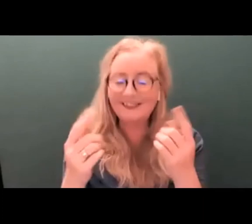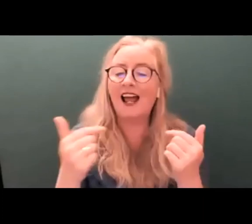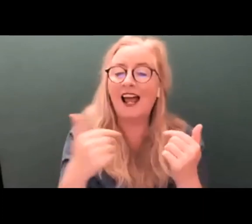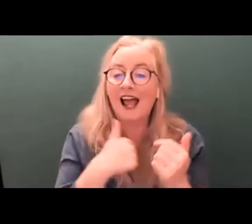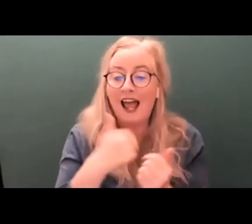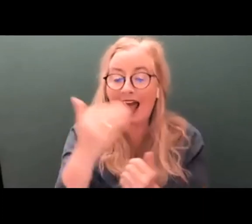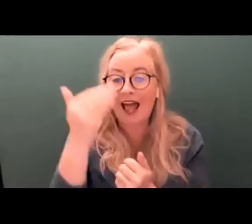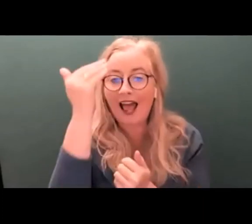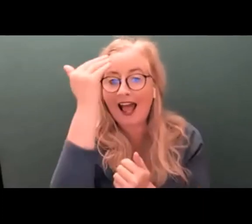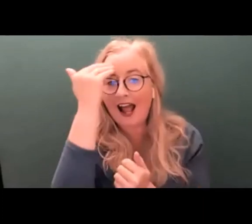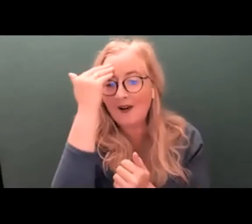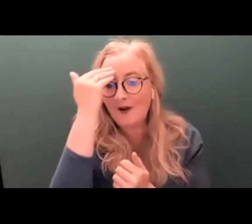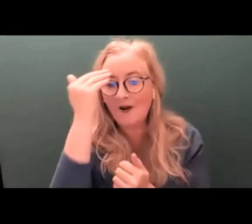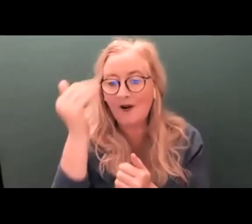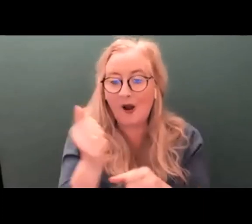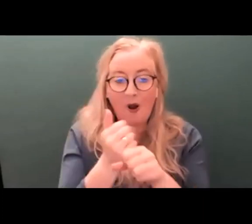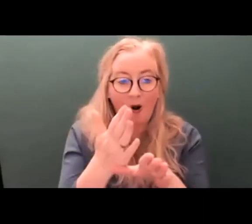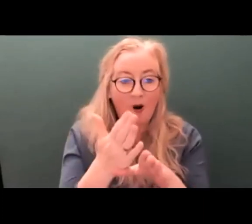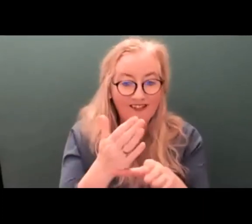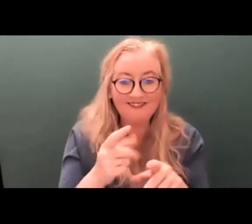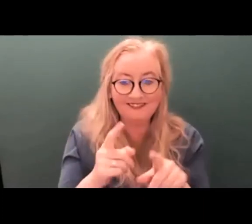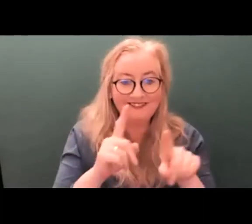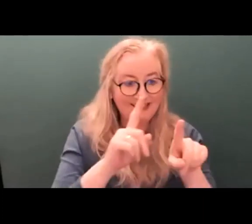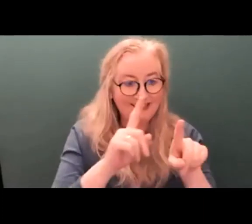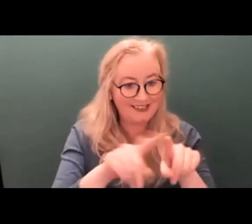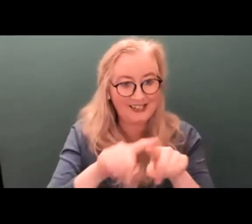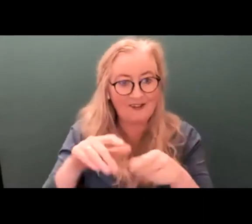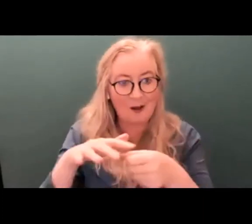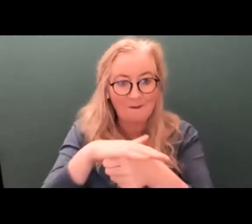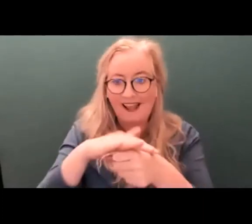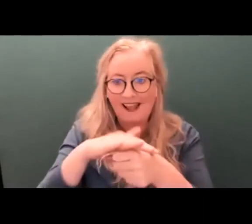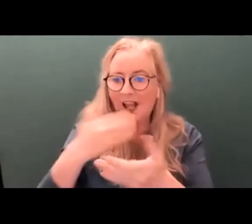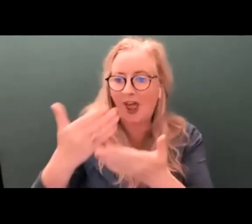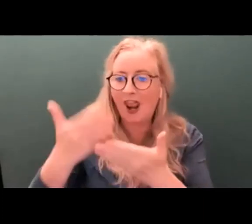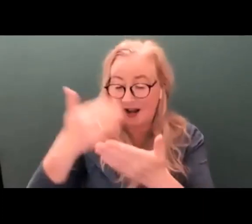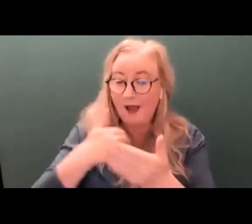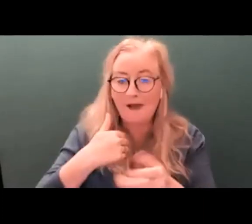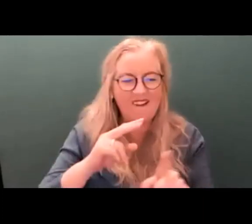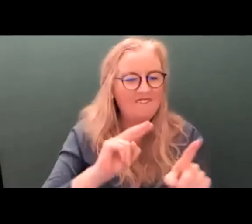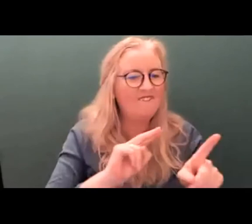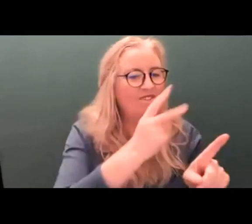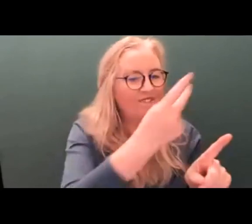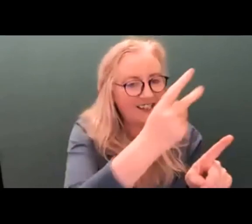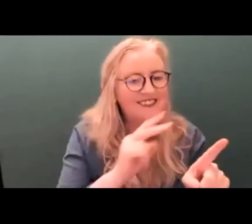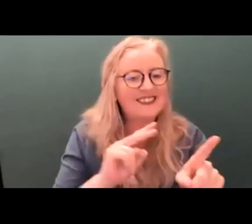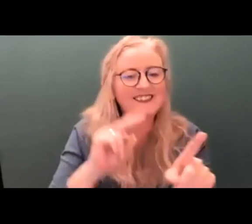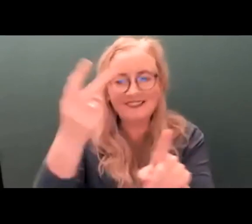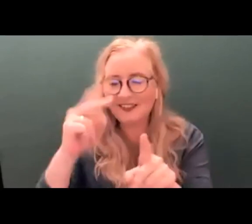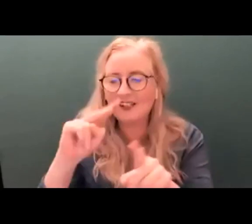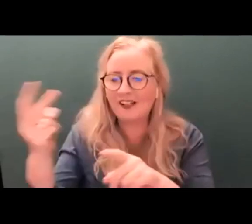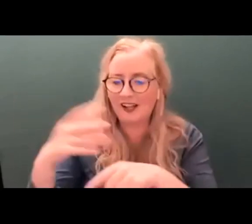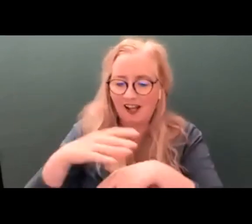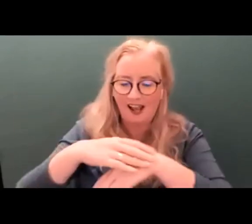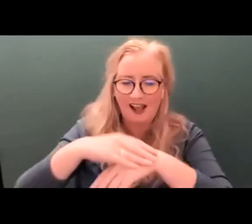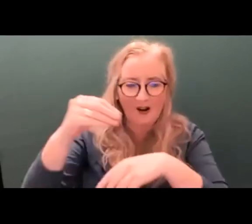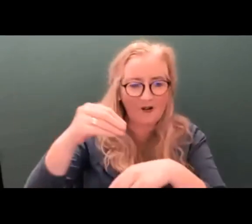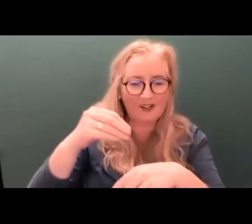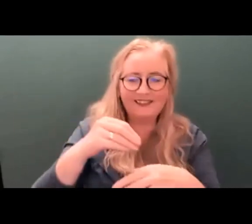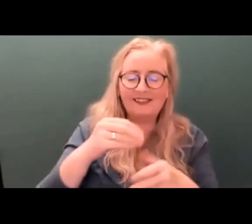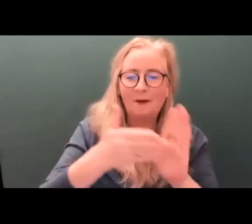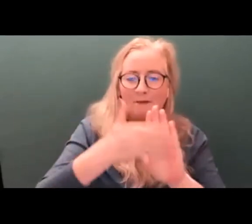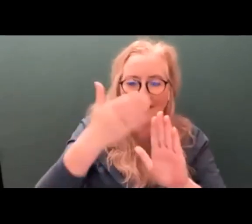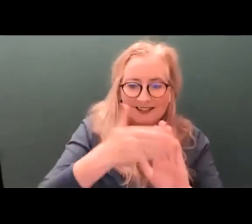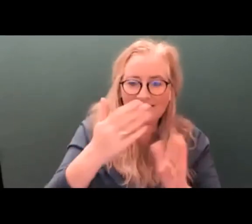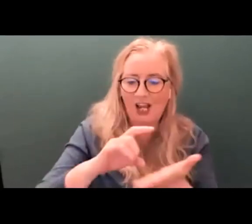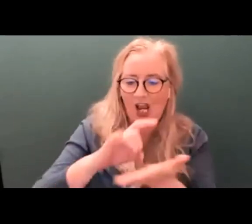that one of the great places that I have learned is by visiting archaeology centers and heritage